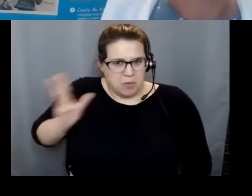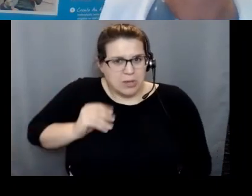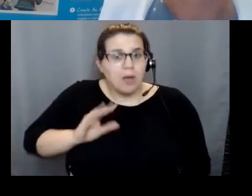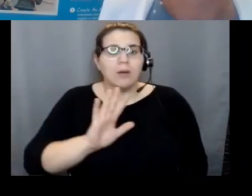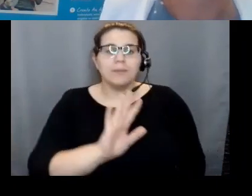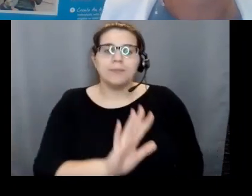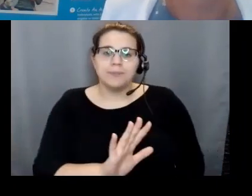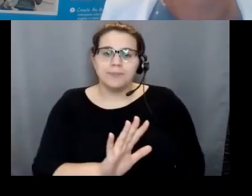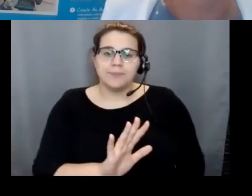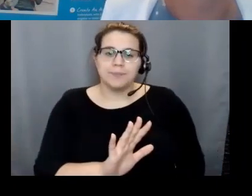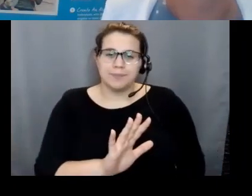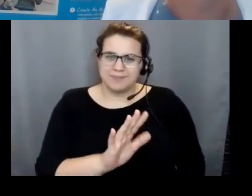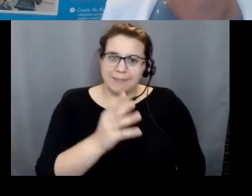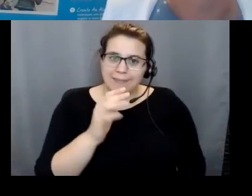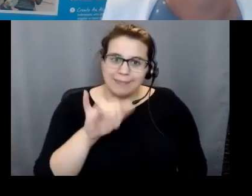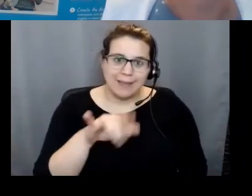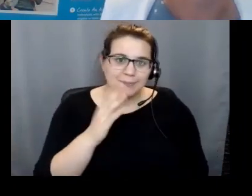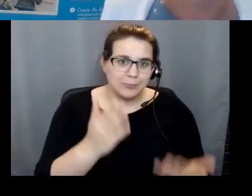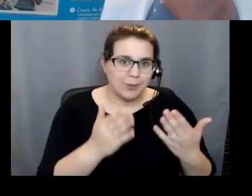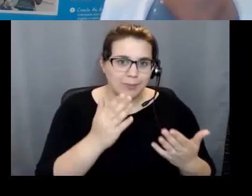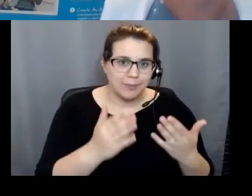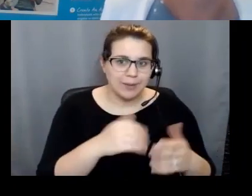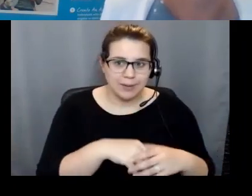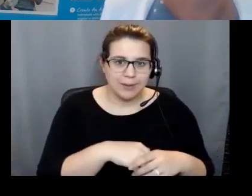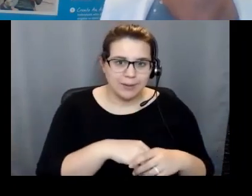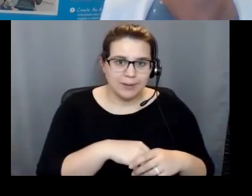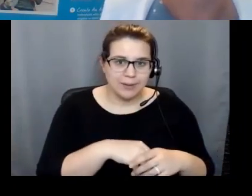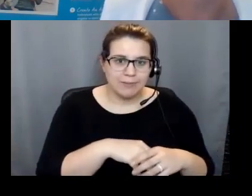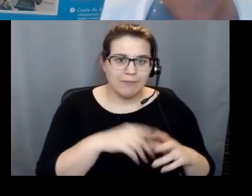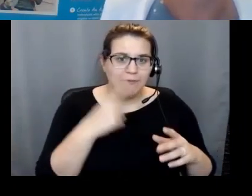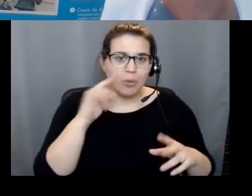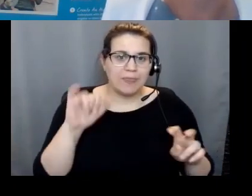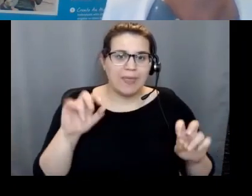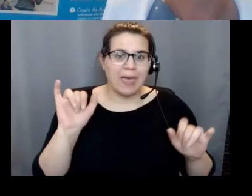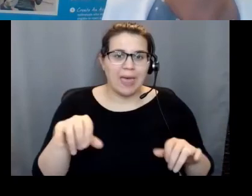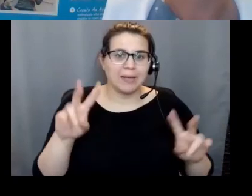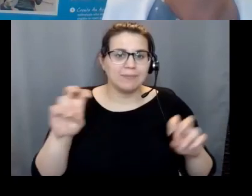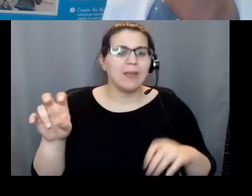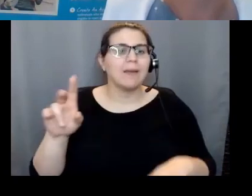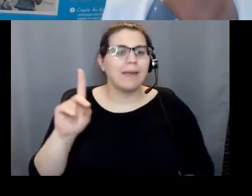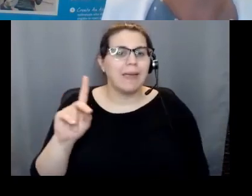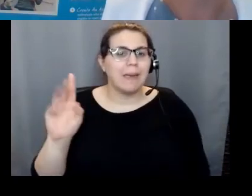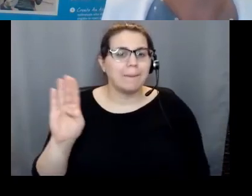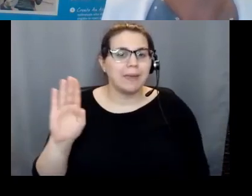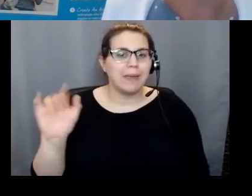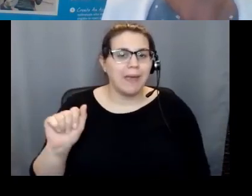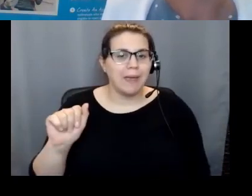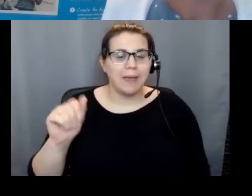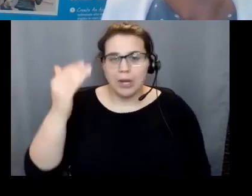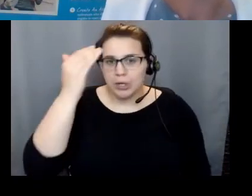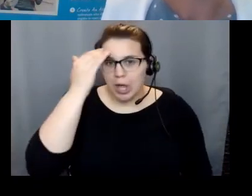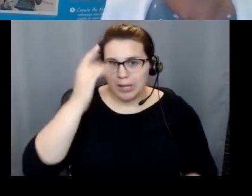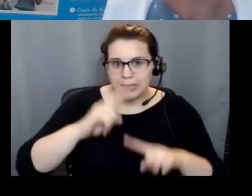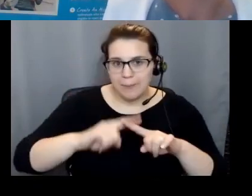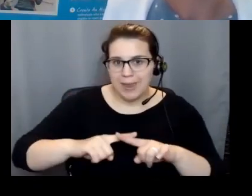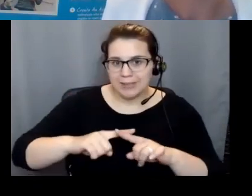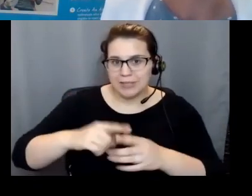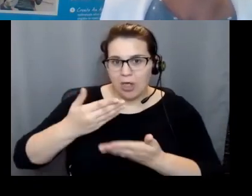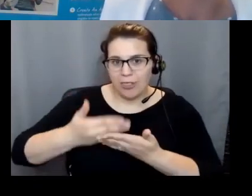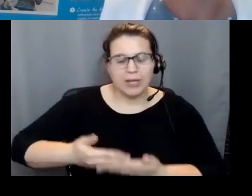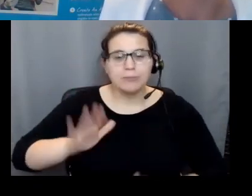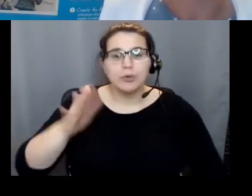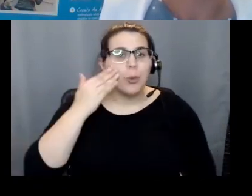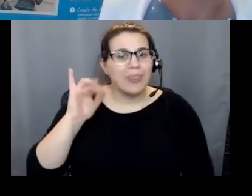Yeah, and that's probably when you get back to the knowledge-based authentication. Do understand that particular question